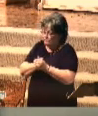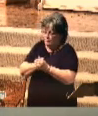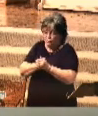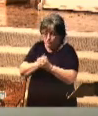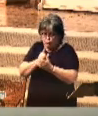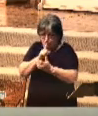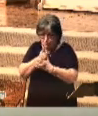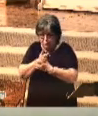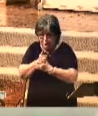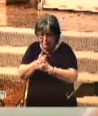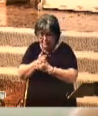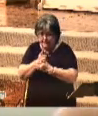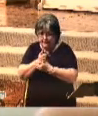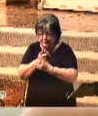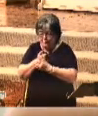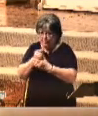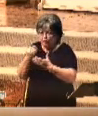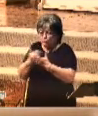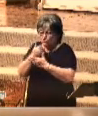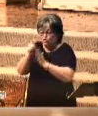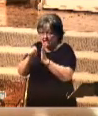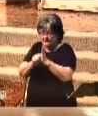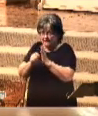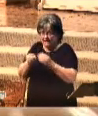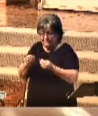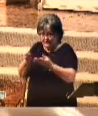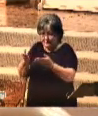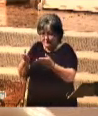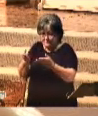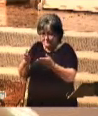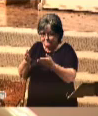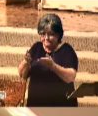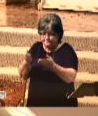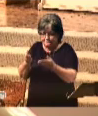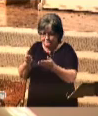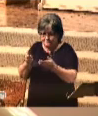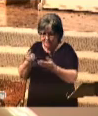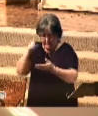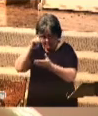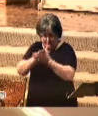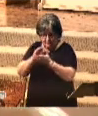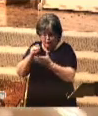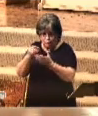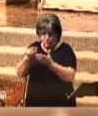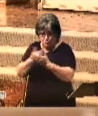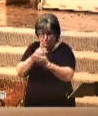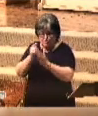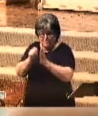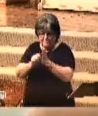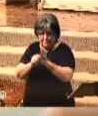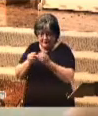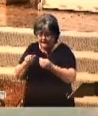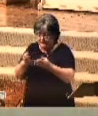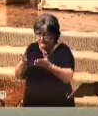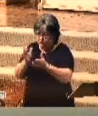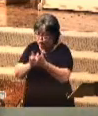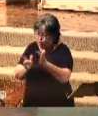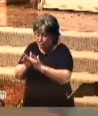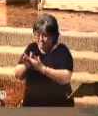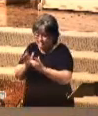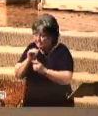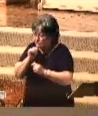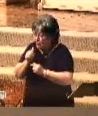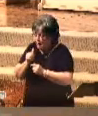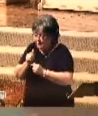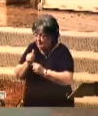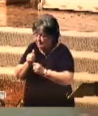Truly, New Testament giving, I believe New Testament giving, Jesus did not, Jesus,